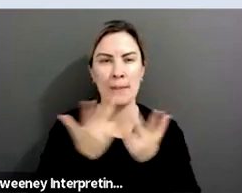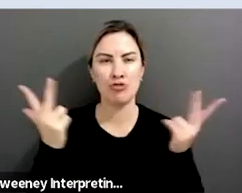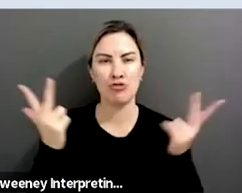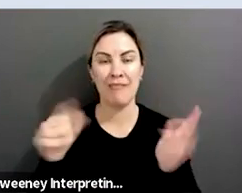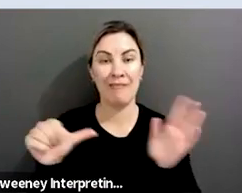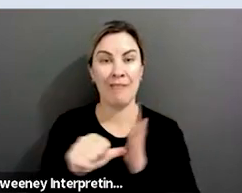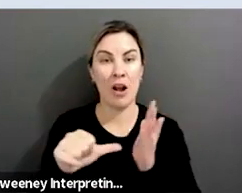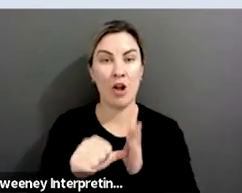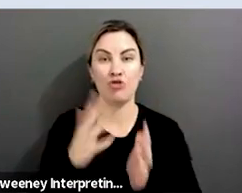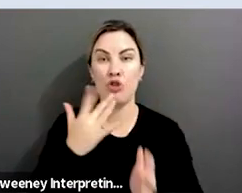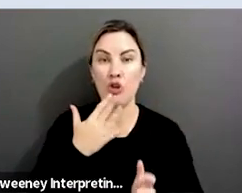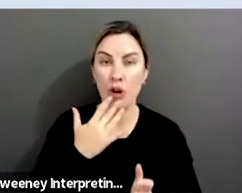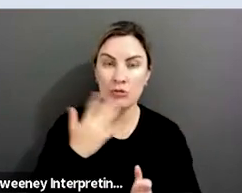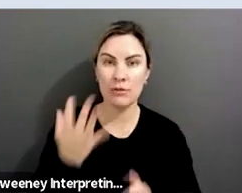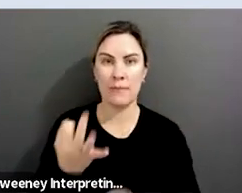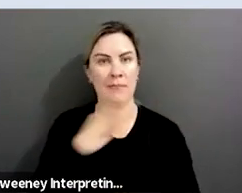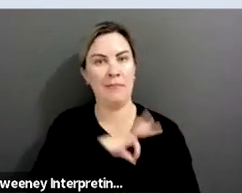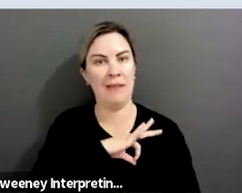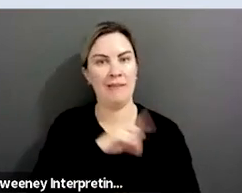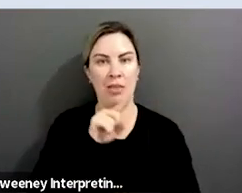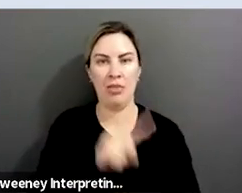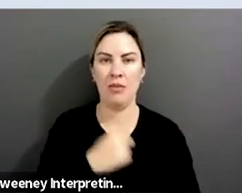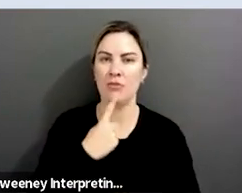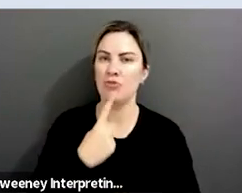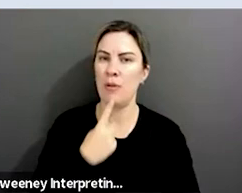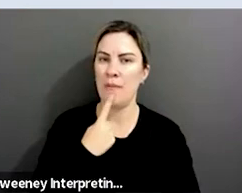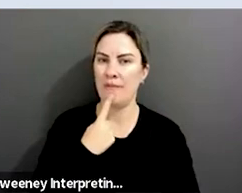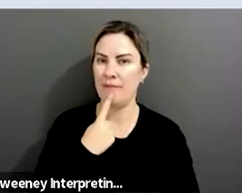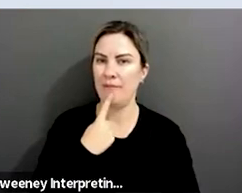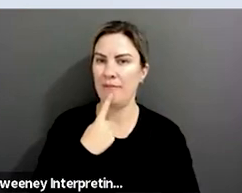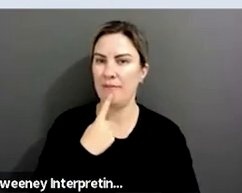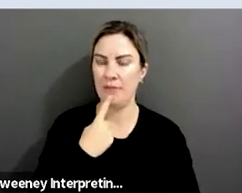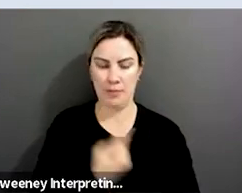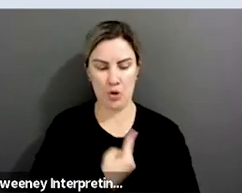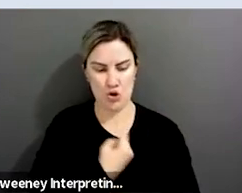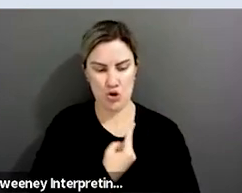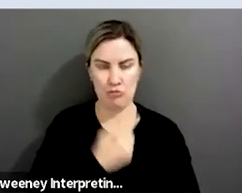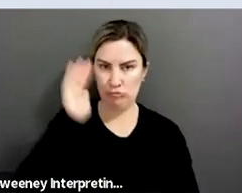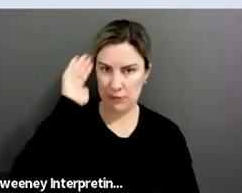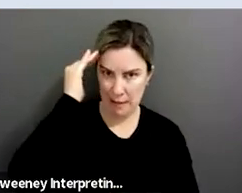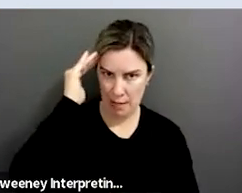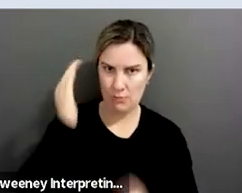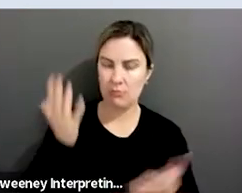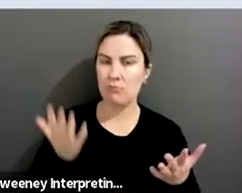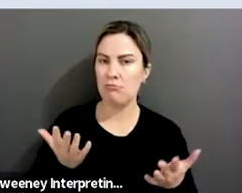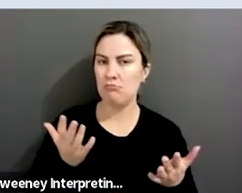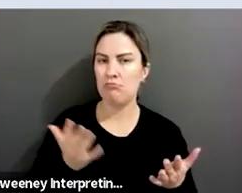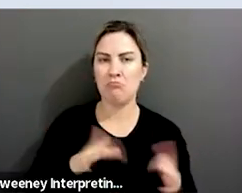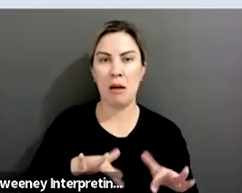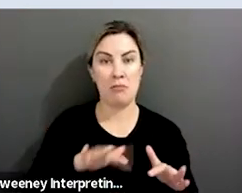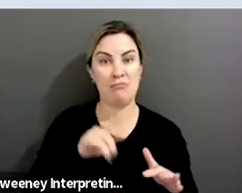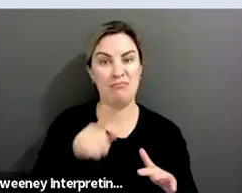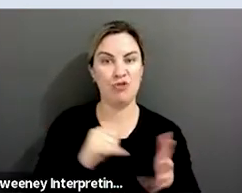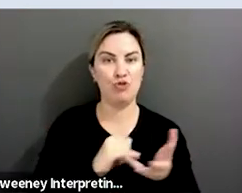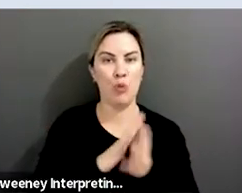and benefit of this kind of personal resilience. And as Sean has said in the